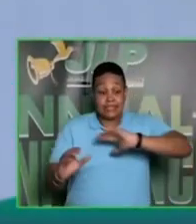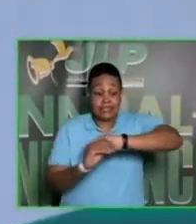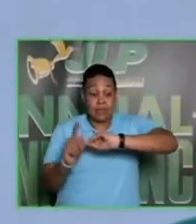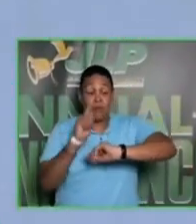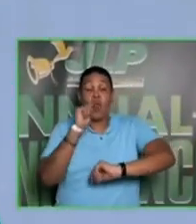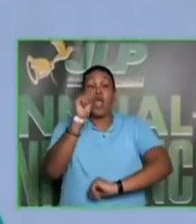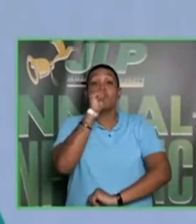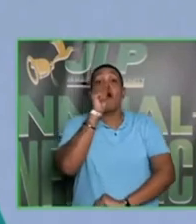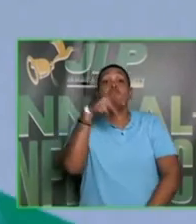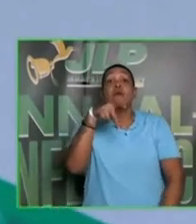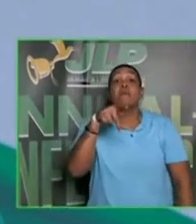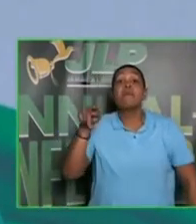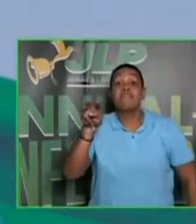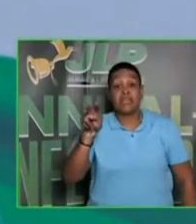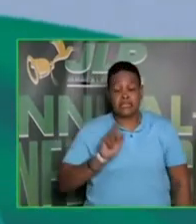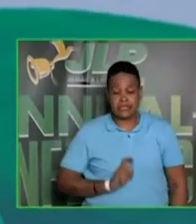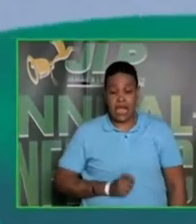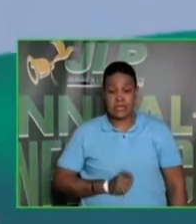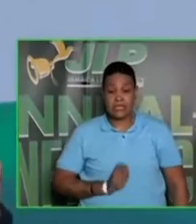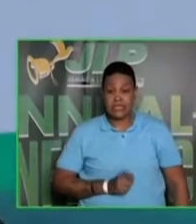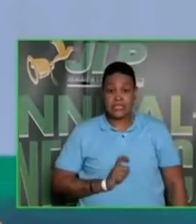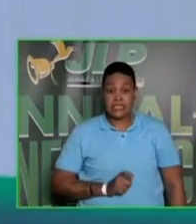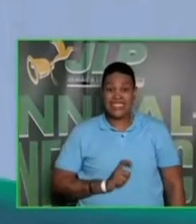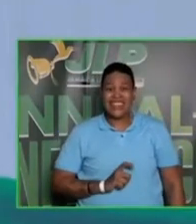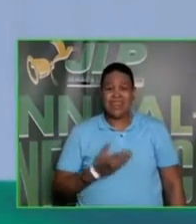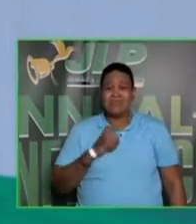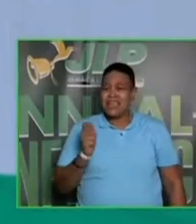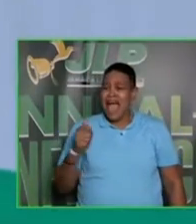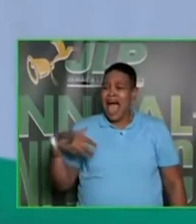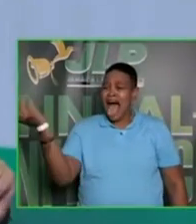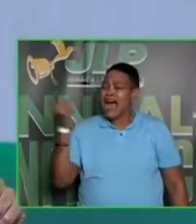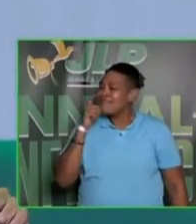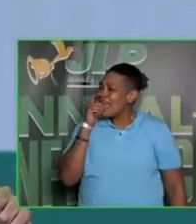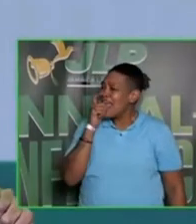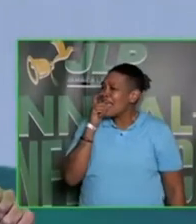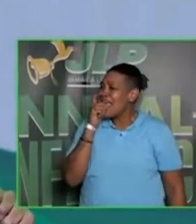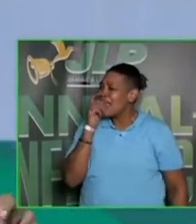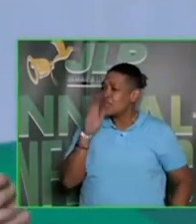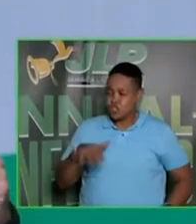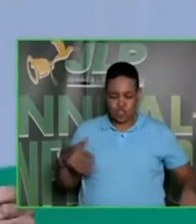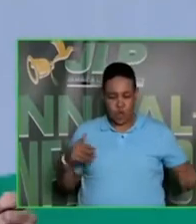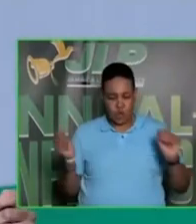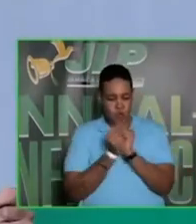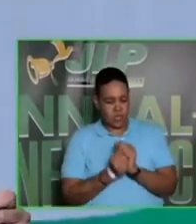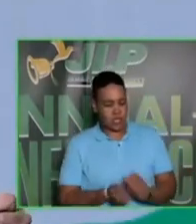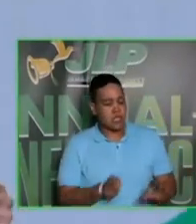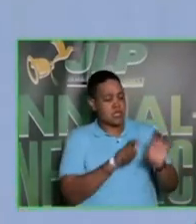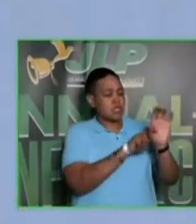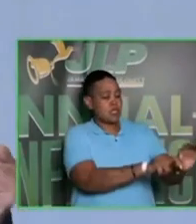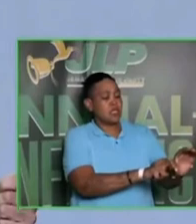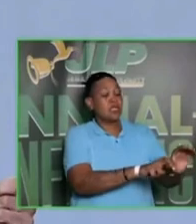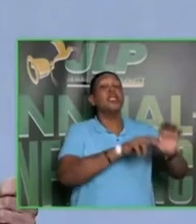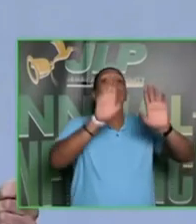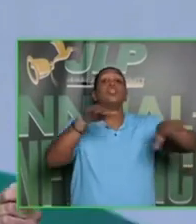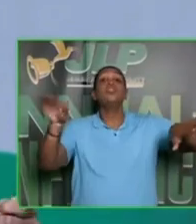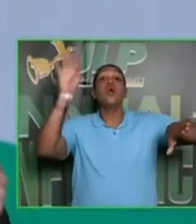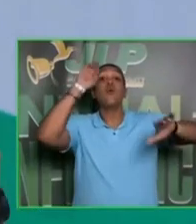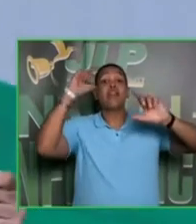private PPV operators so that they can carry children. The children will have a